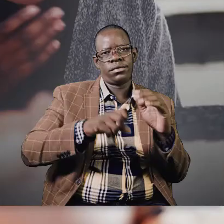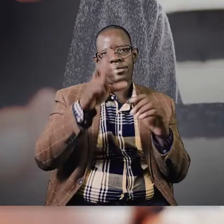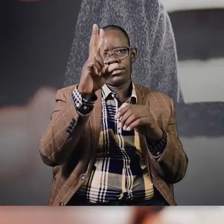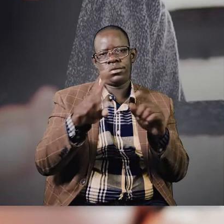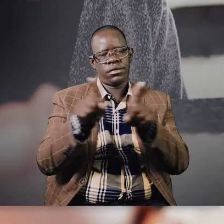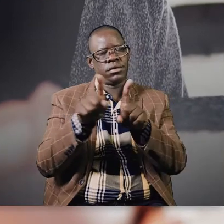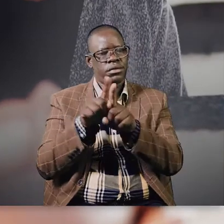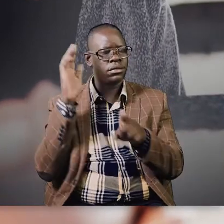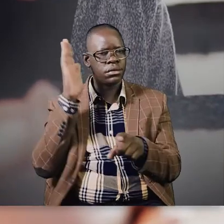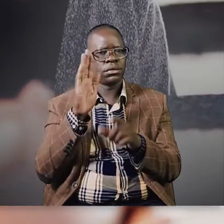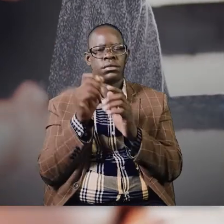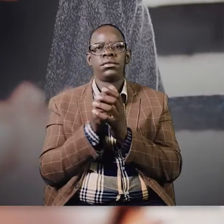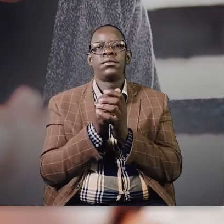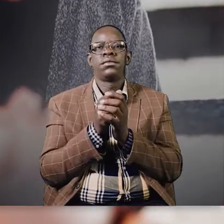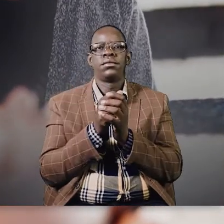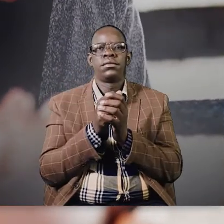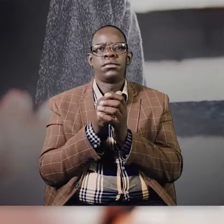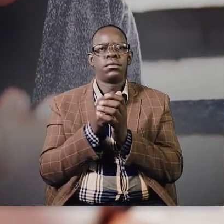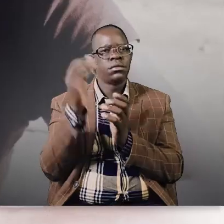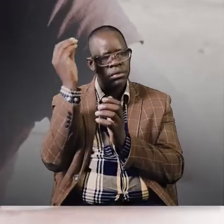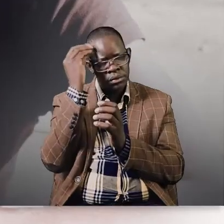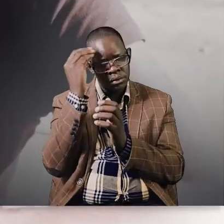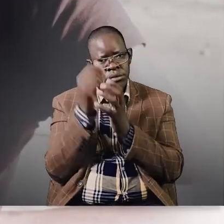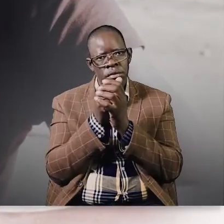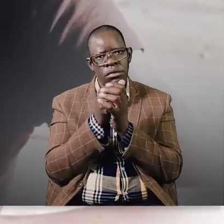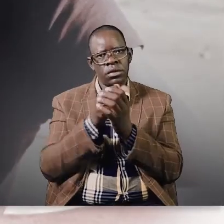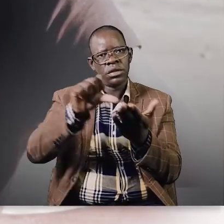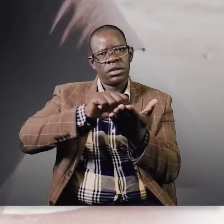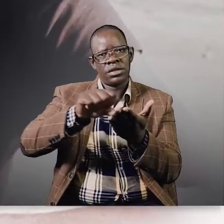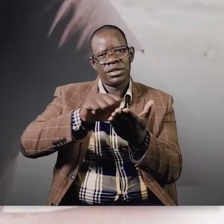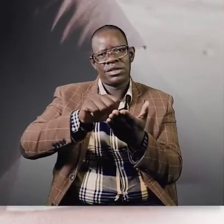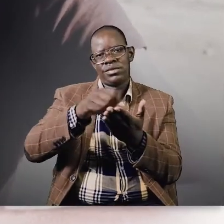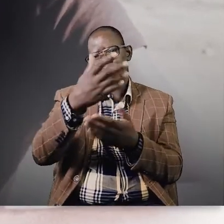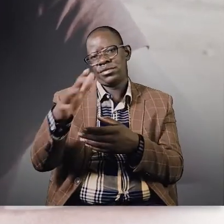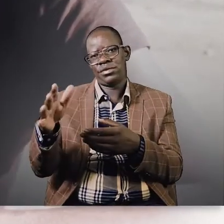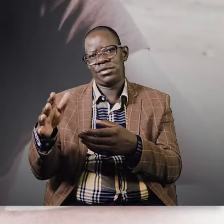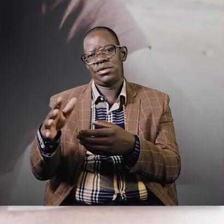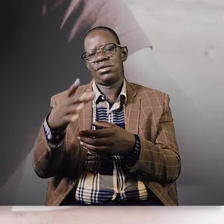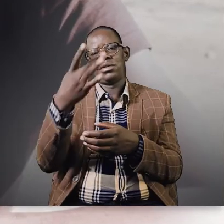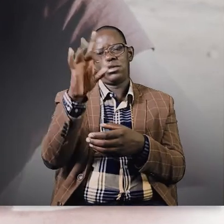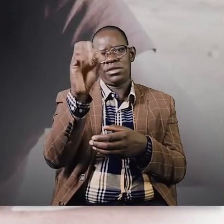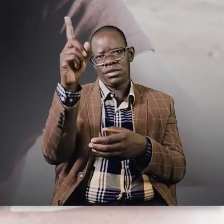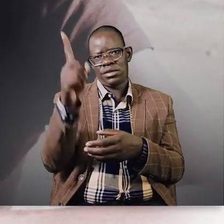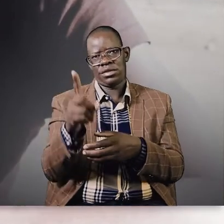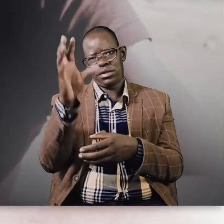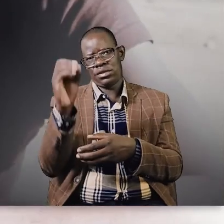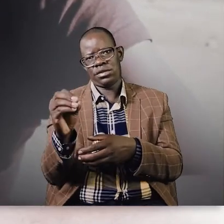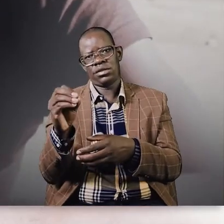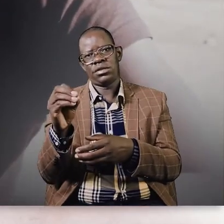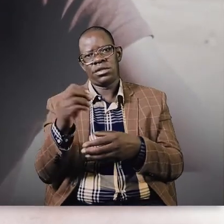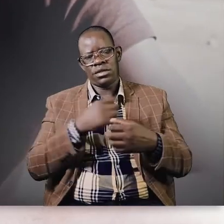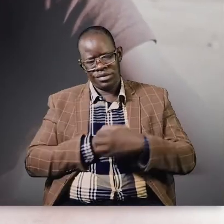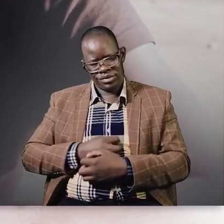dangerous to people as well. Did you know that dirty water is actually responsible for up to 80% of